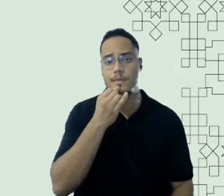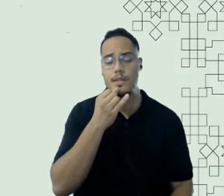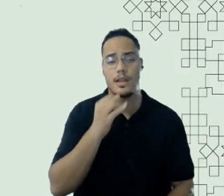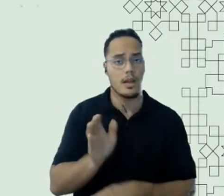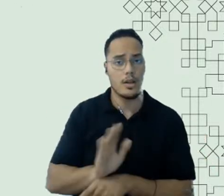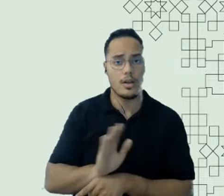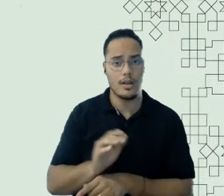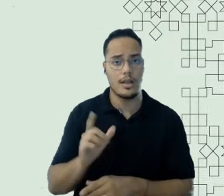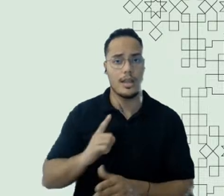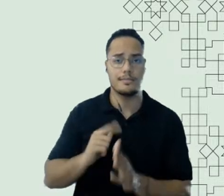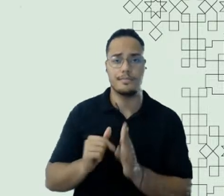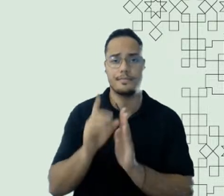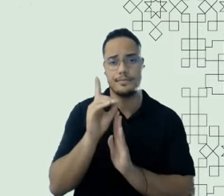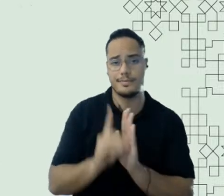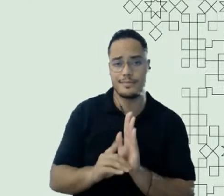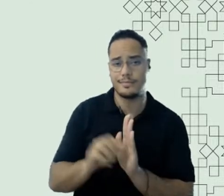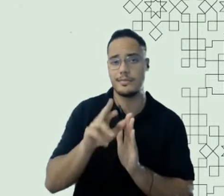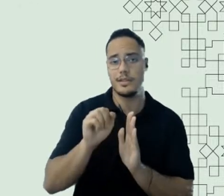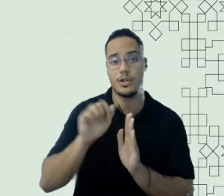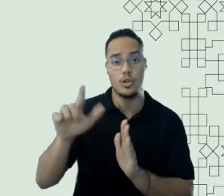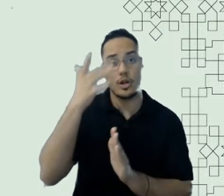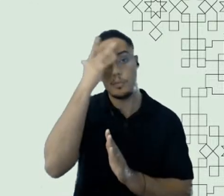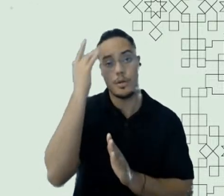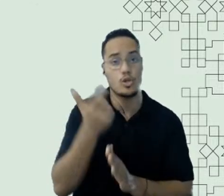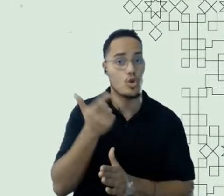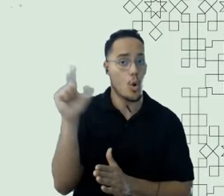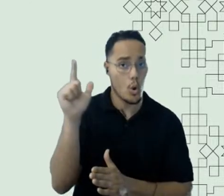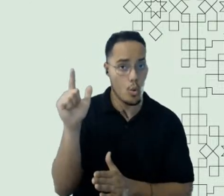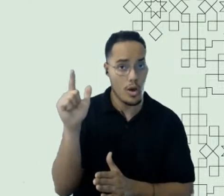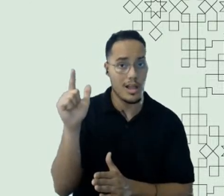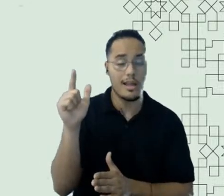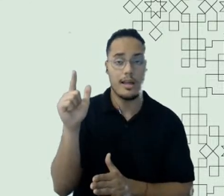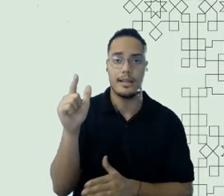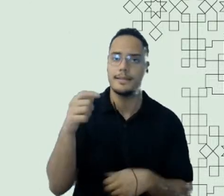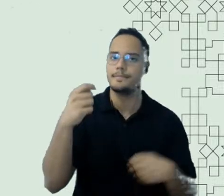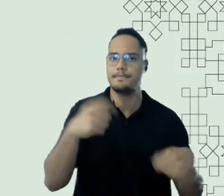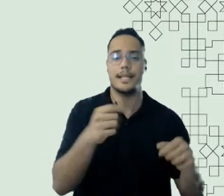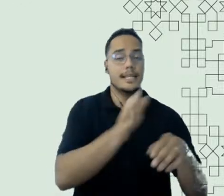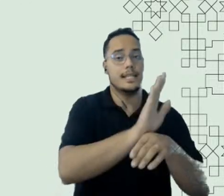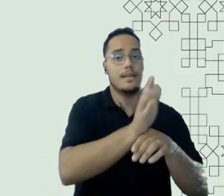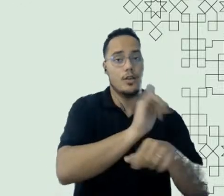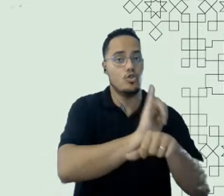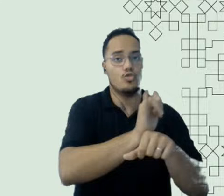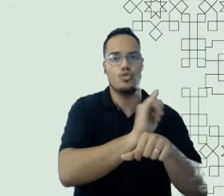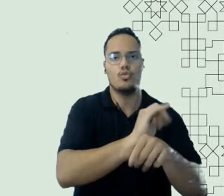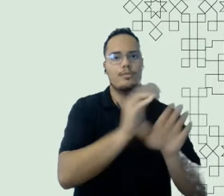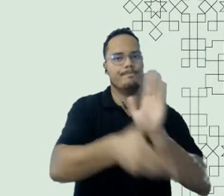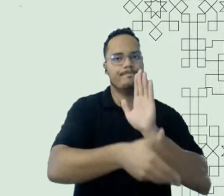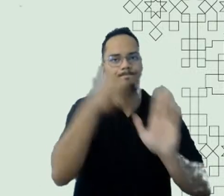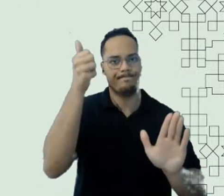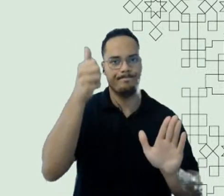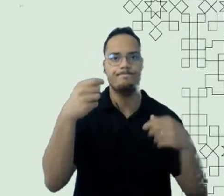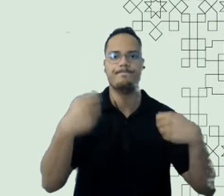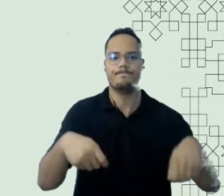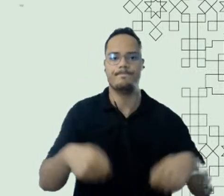made a lot of money because, or Google made a lot of money because YouTube was monetizing that content,